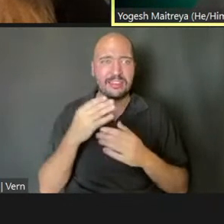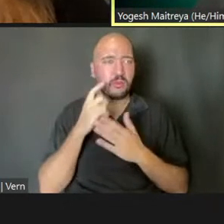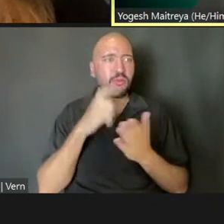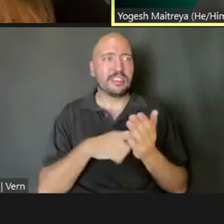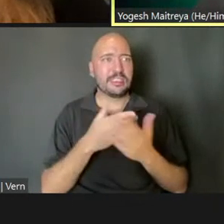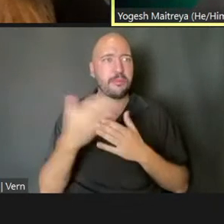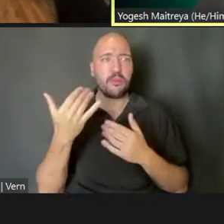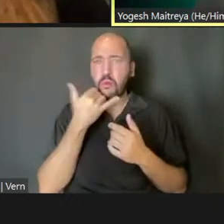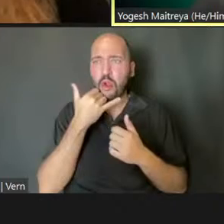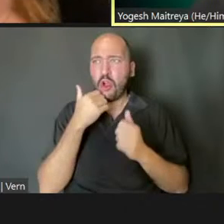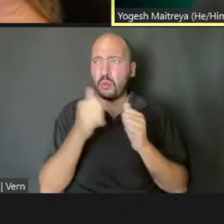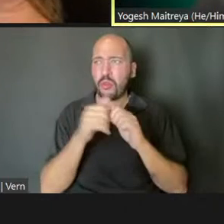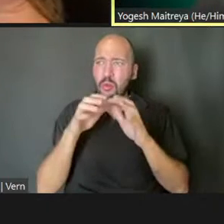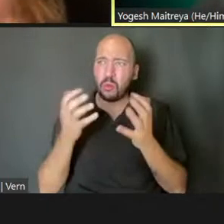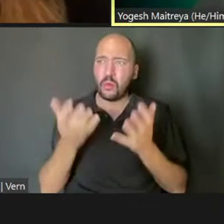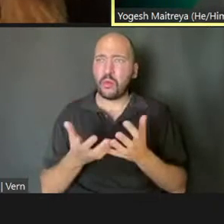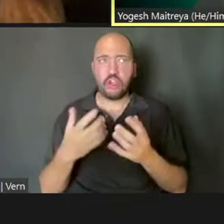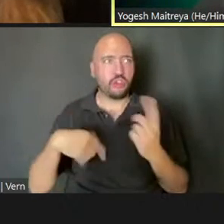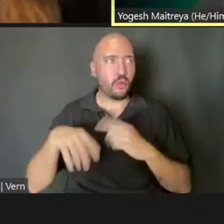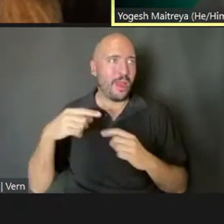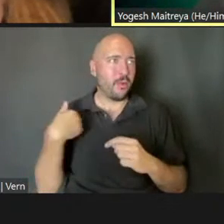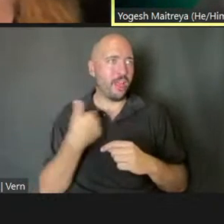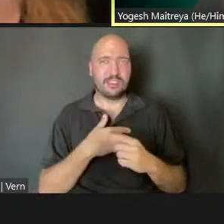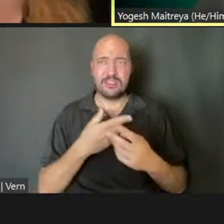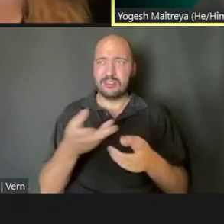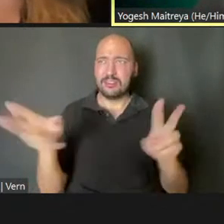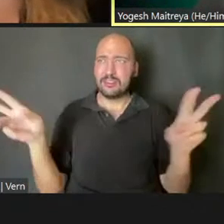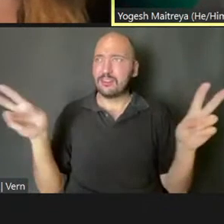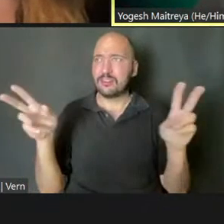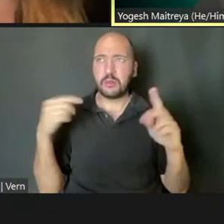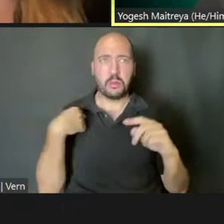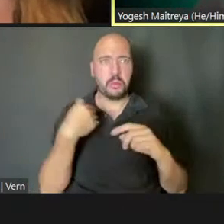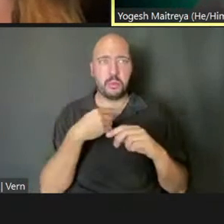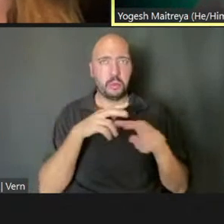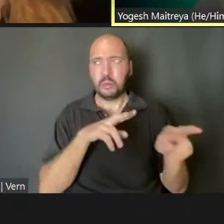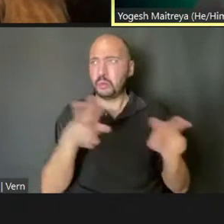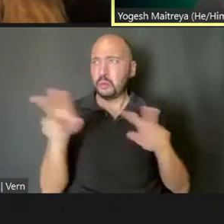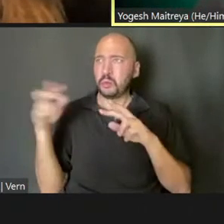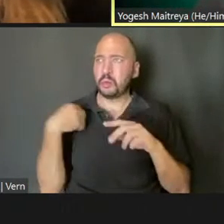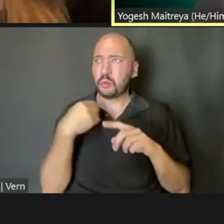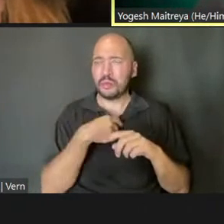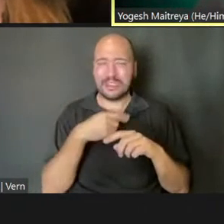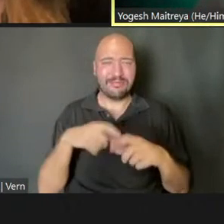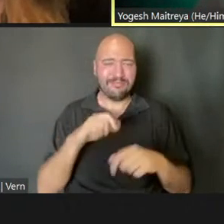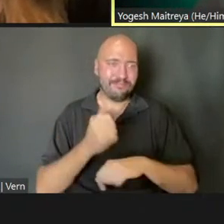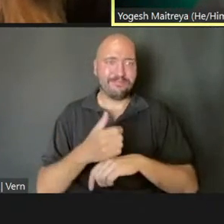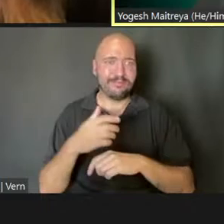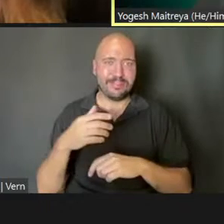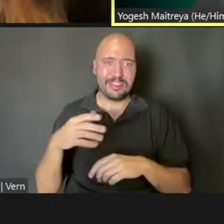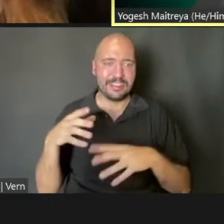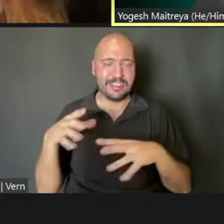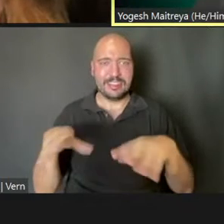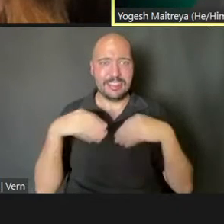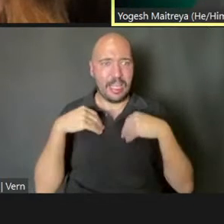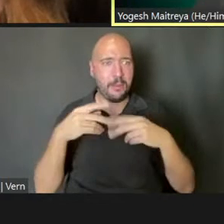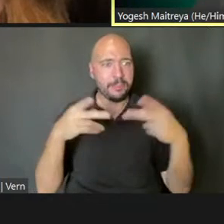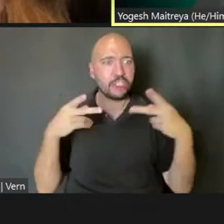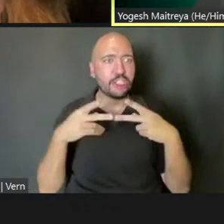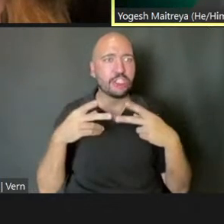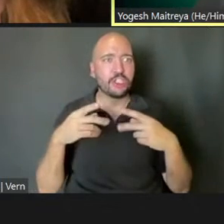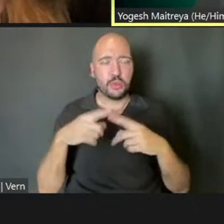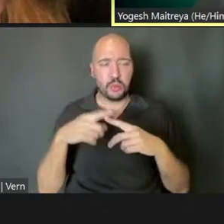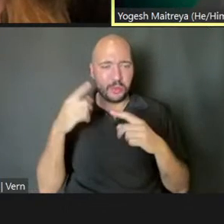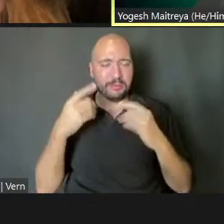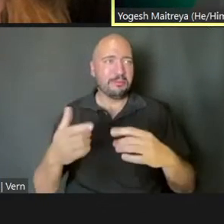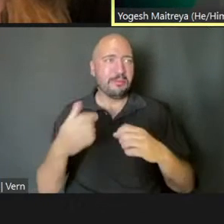something wrong with the world around us, and then we need to take a position to make changes into